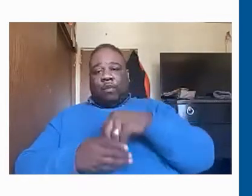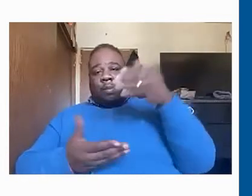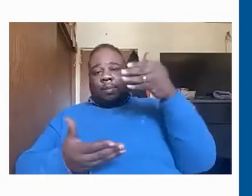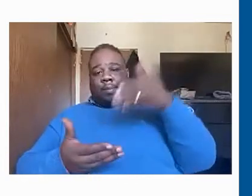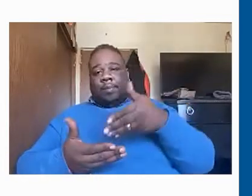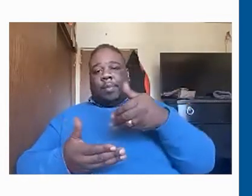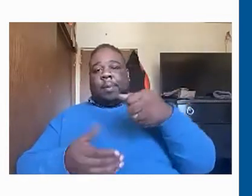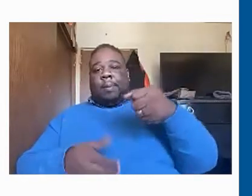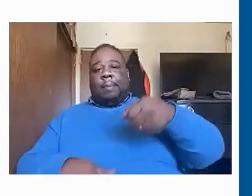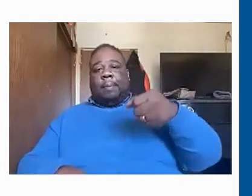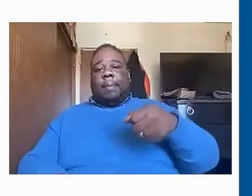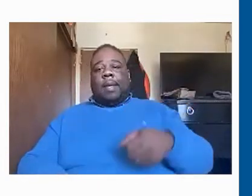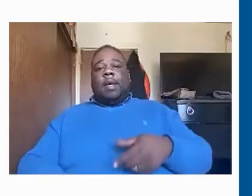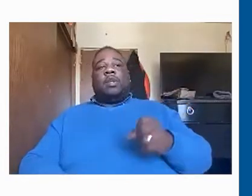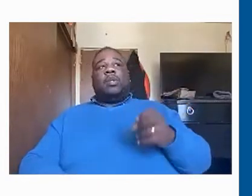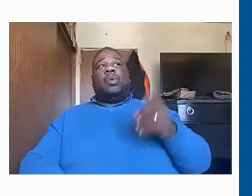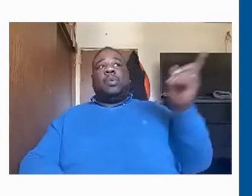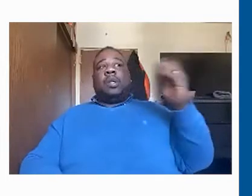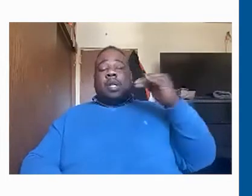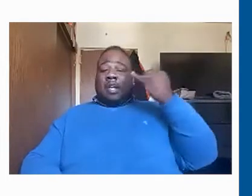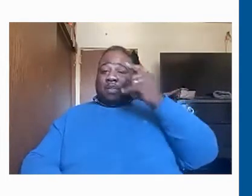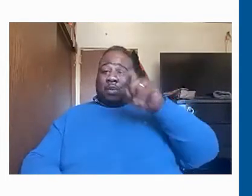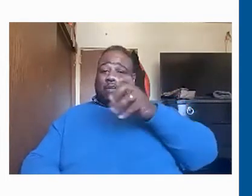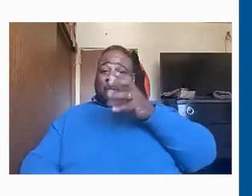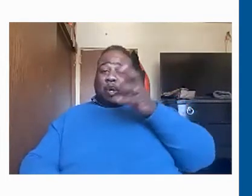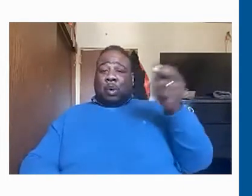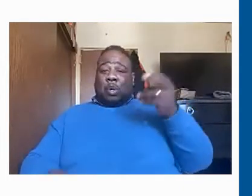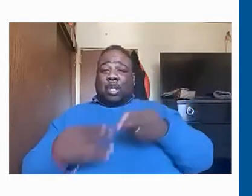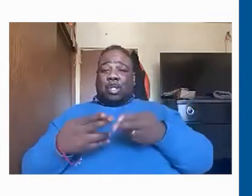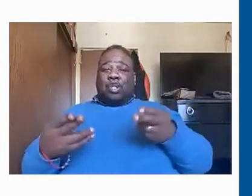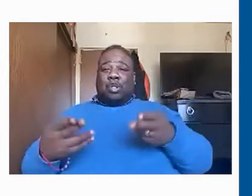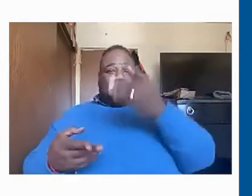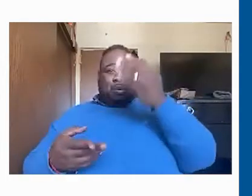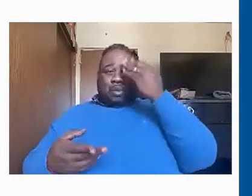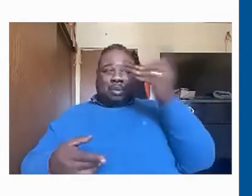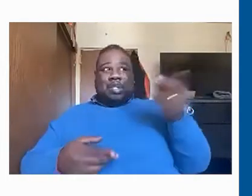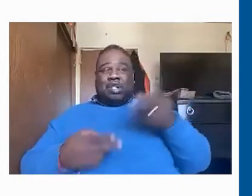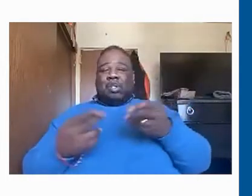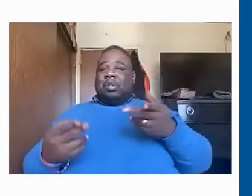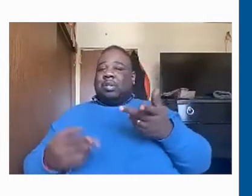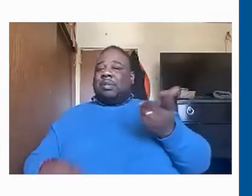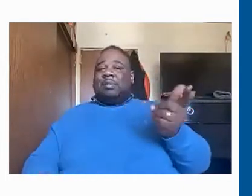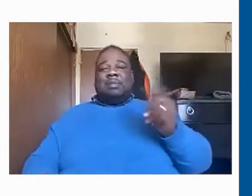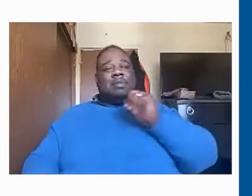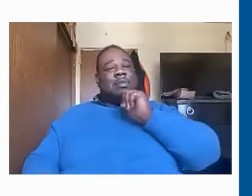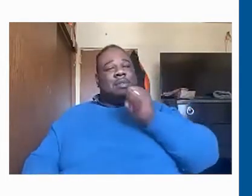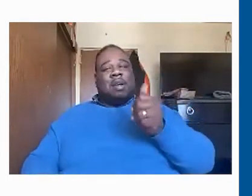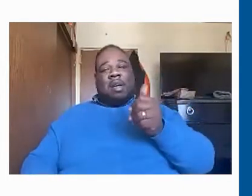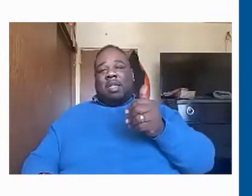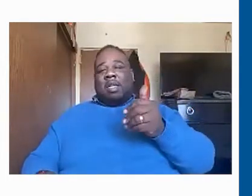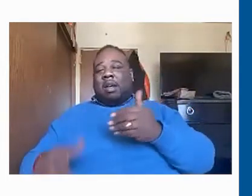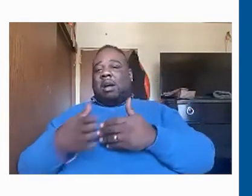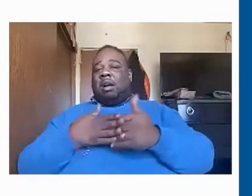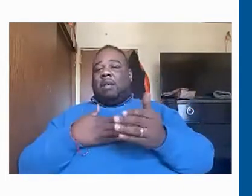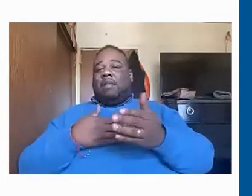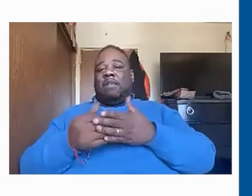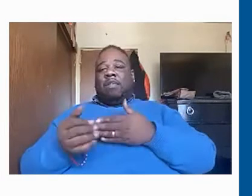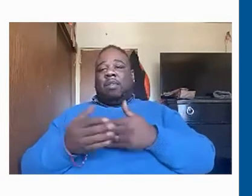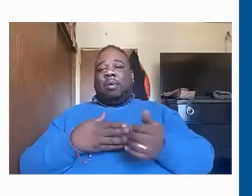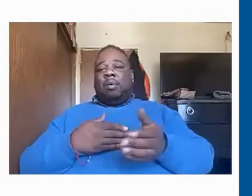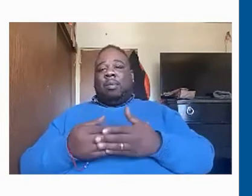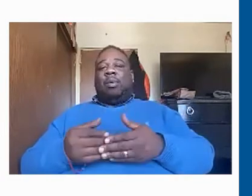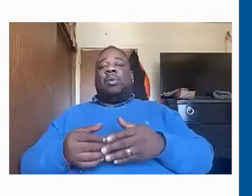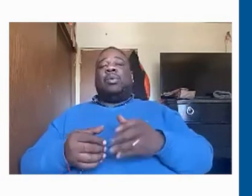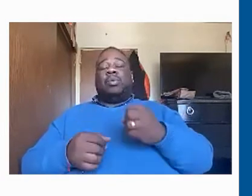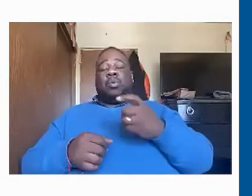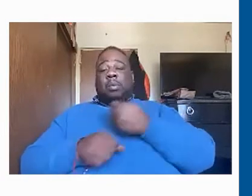not going to be that comfortable. The little joke that we always tell people is that the shelters are a lifeboat, not a cruise. So you want to pack supplies, you want to have supplies with